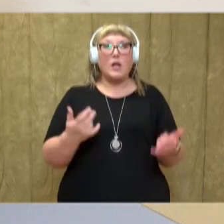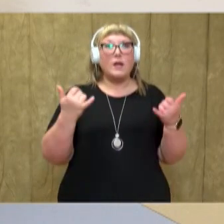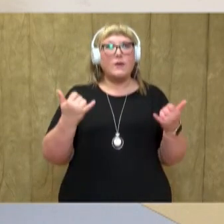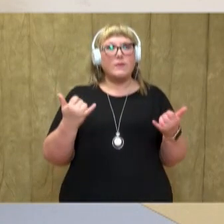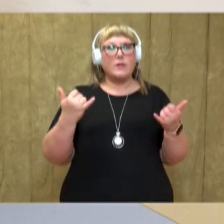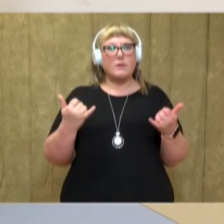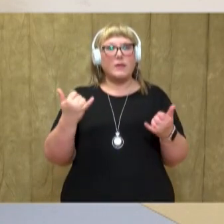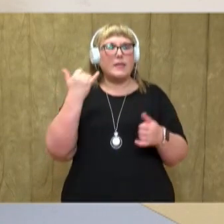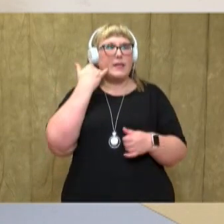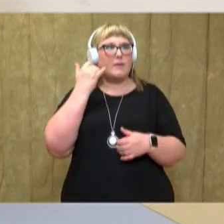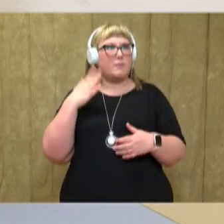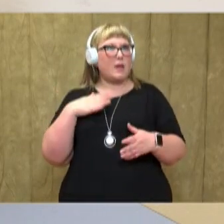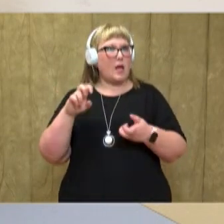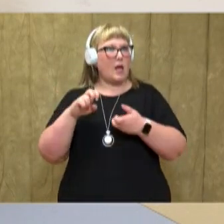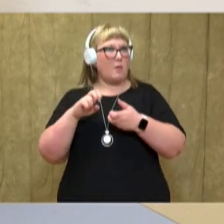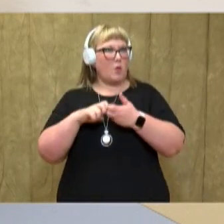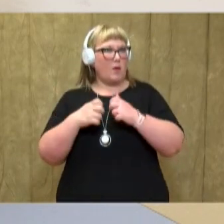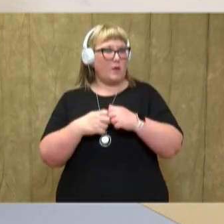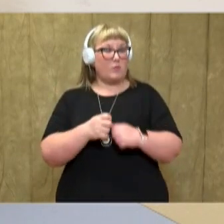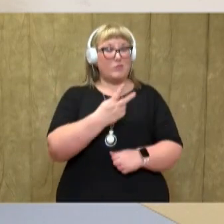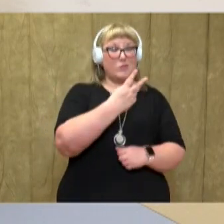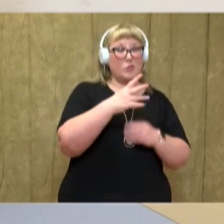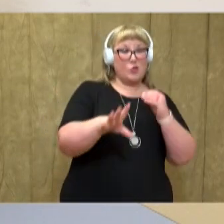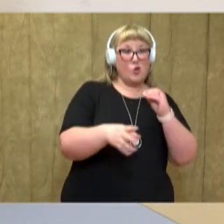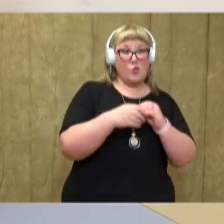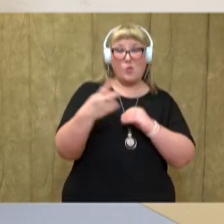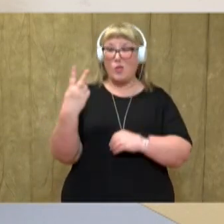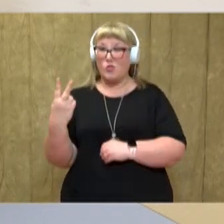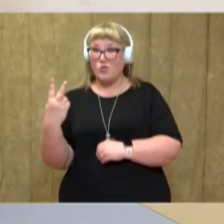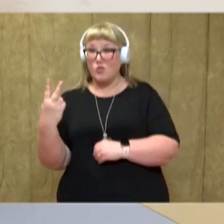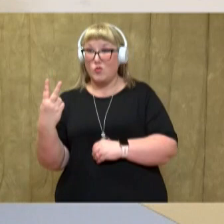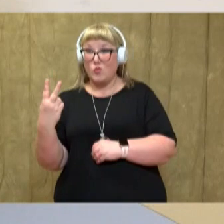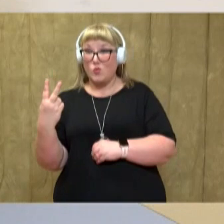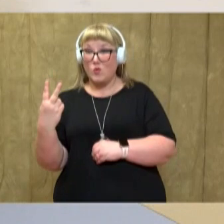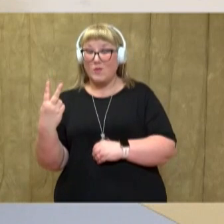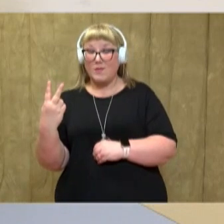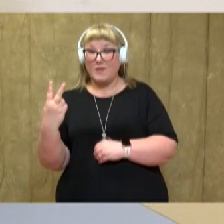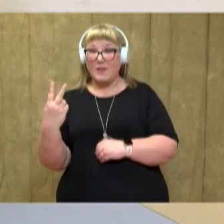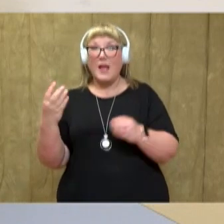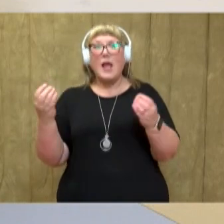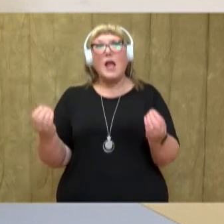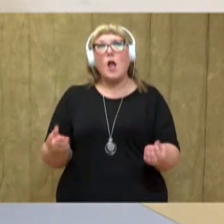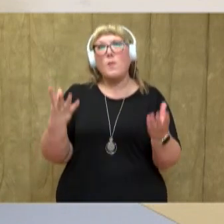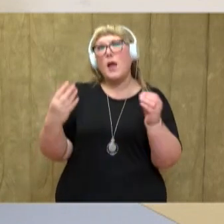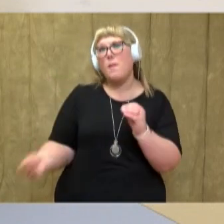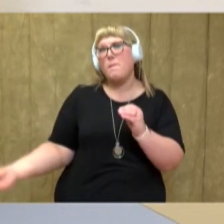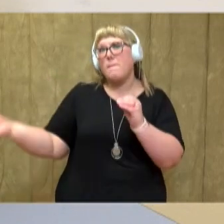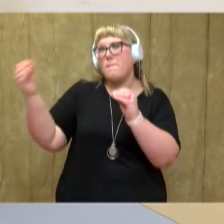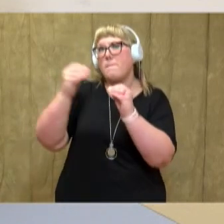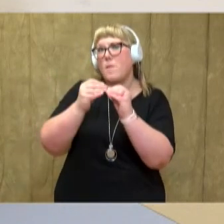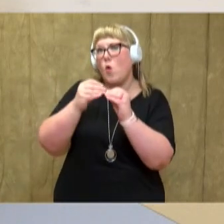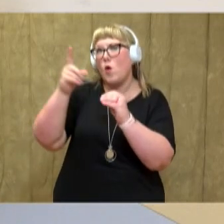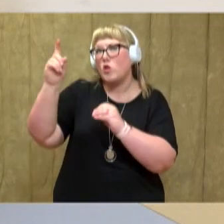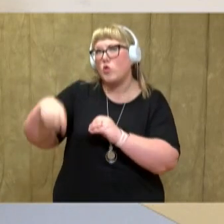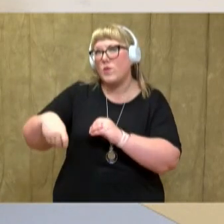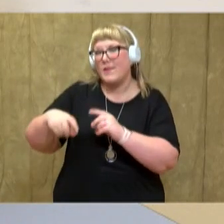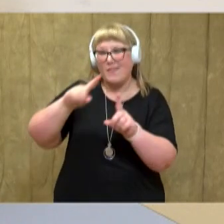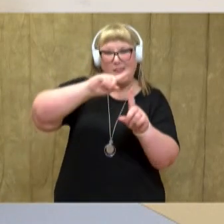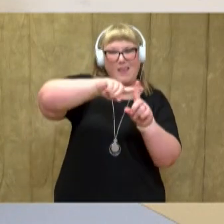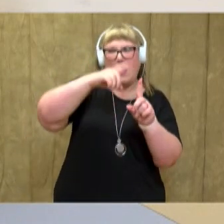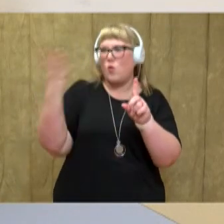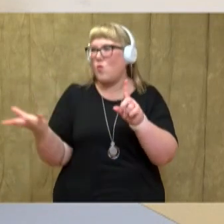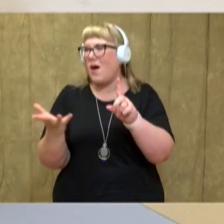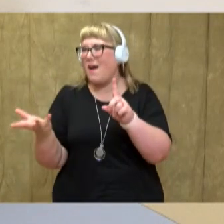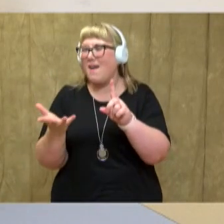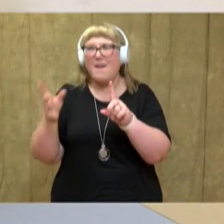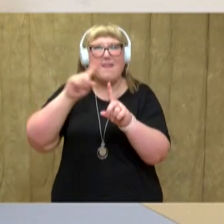Now, if my problem is 2 plus 2, how many more scoops of ice cream do I need to add to